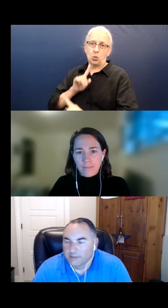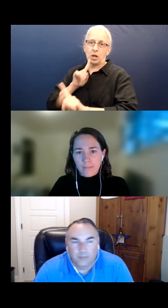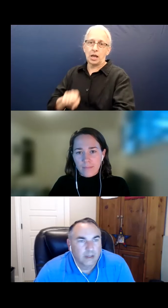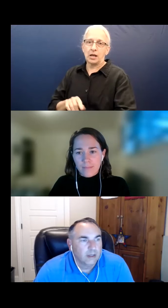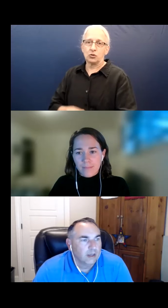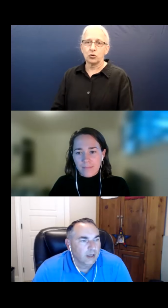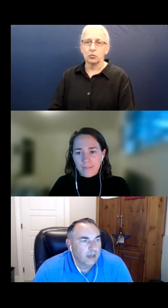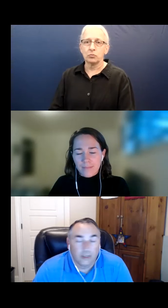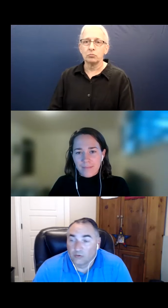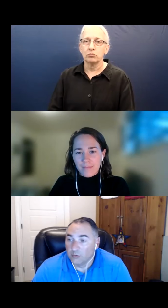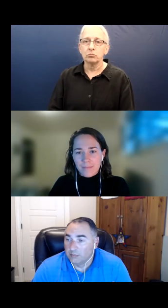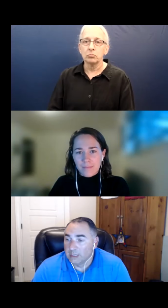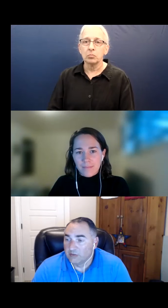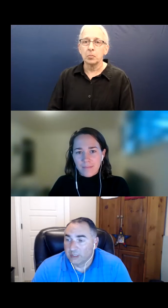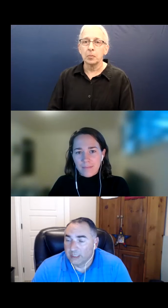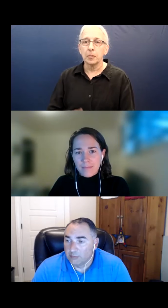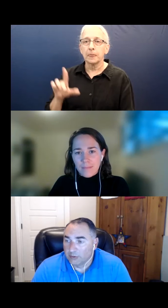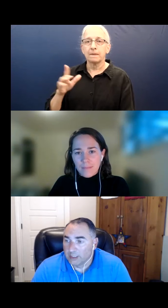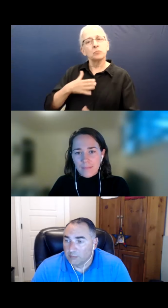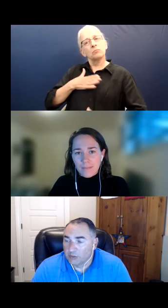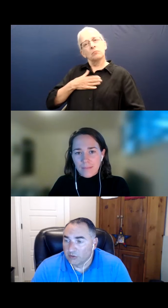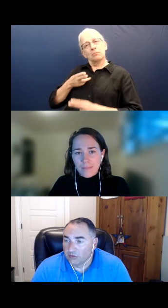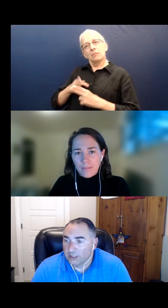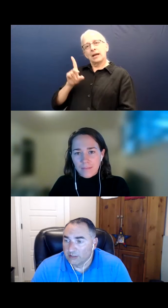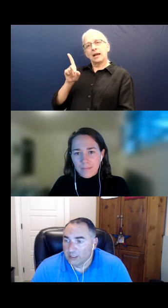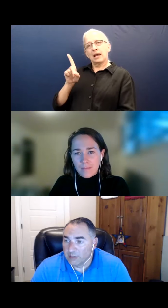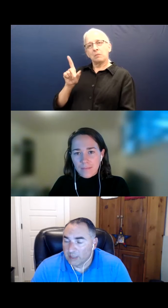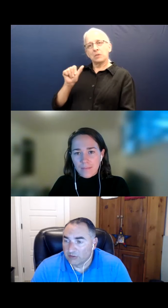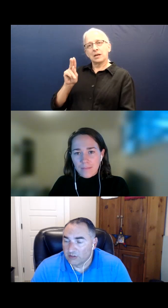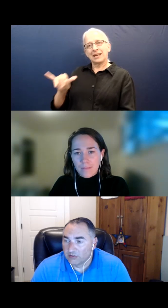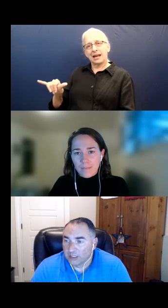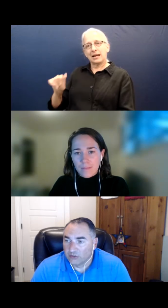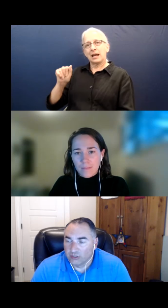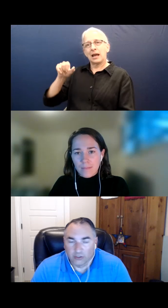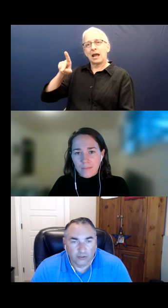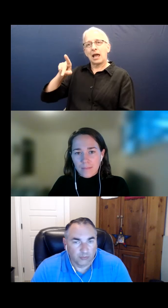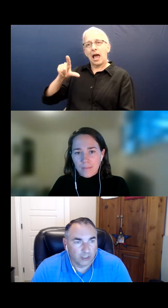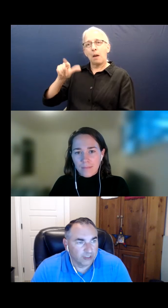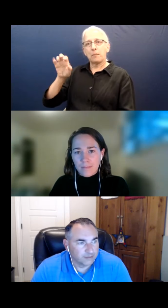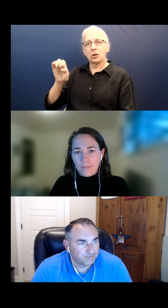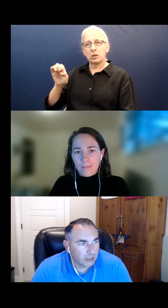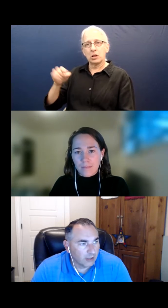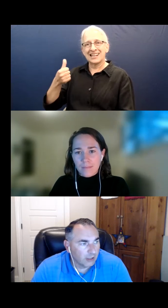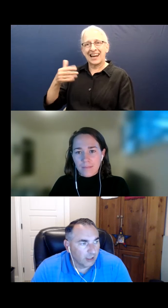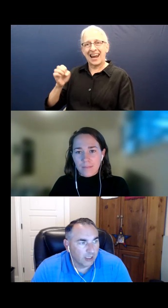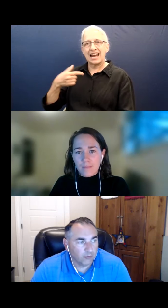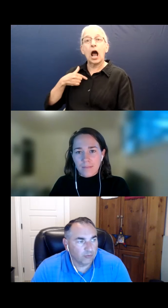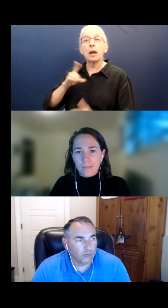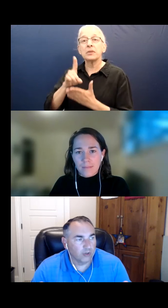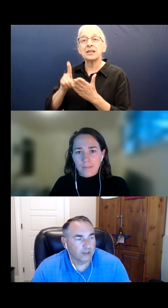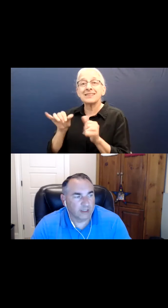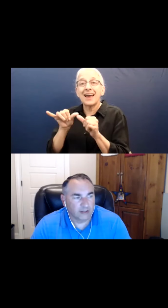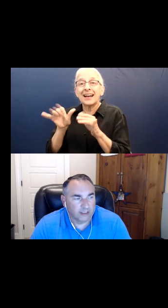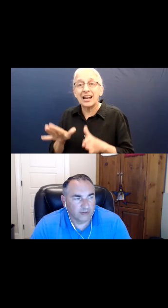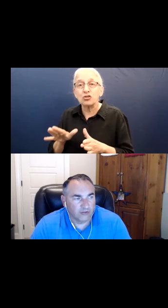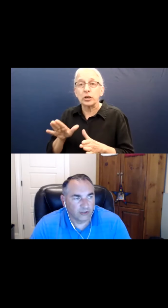Haley. So my name is Danny Applegate. I'm with our design team. I'm actually the design engineer on the project. So